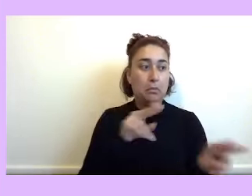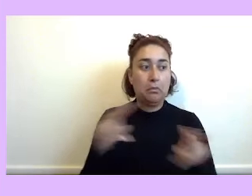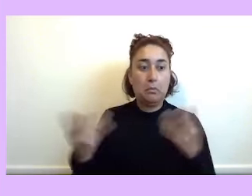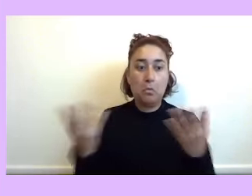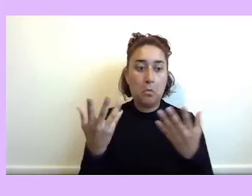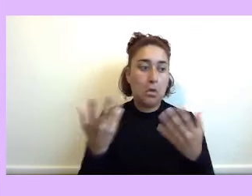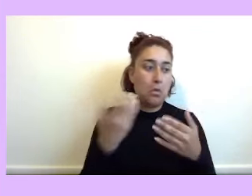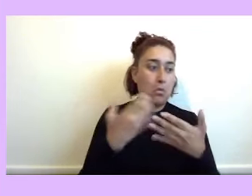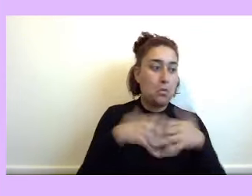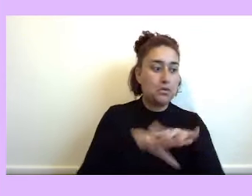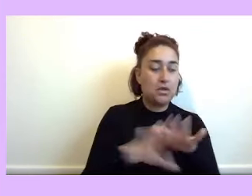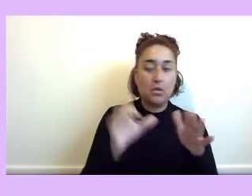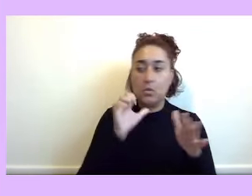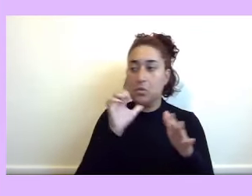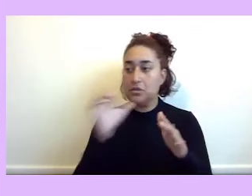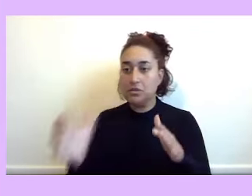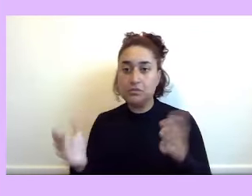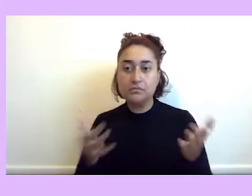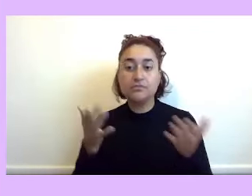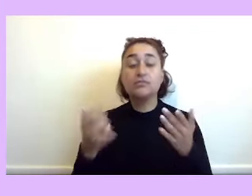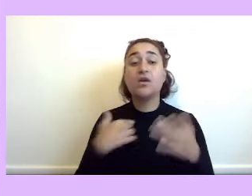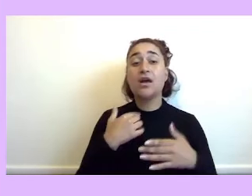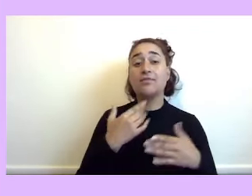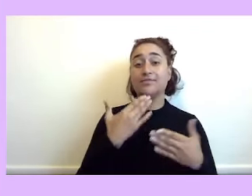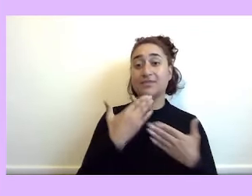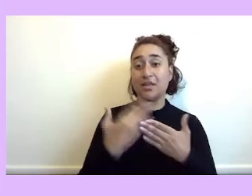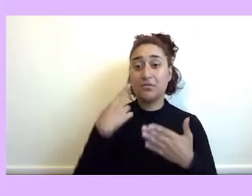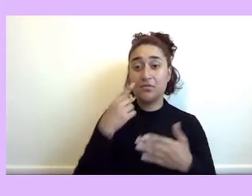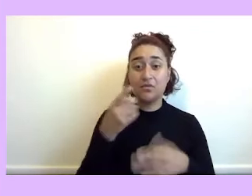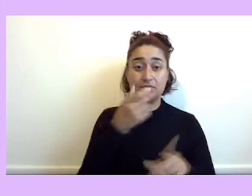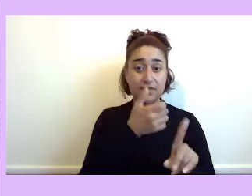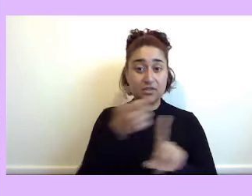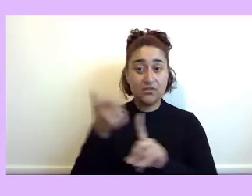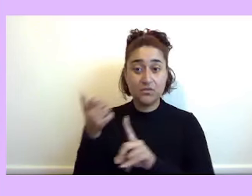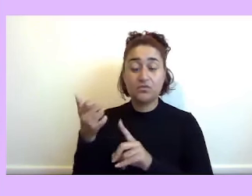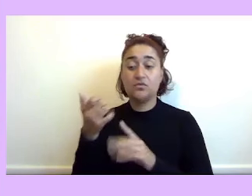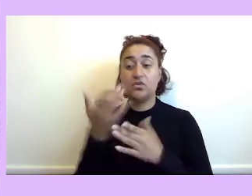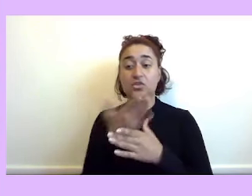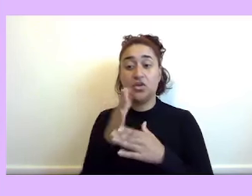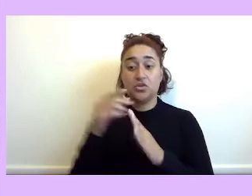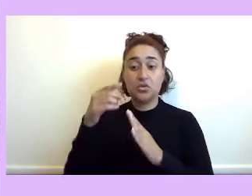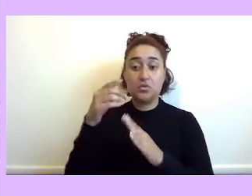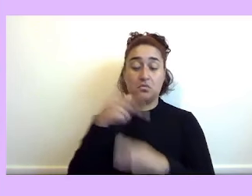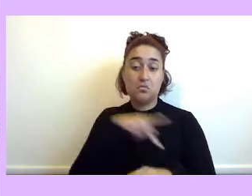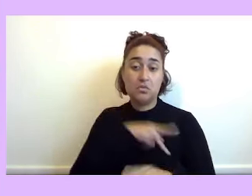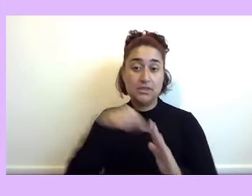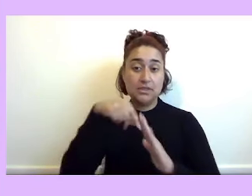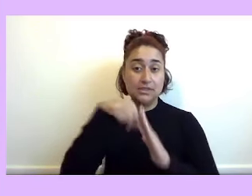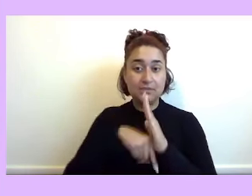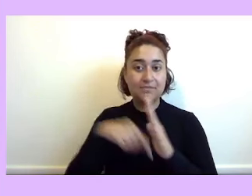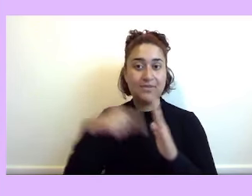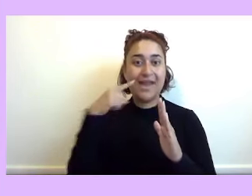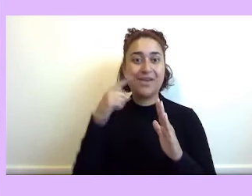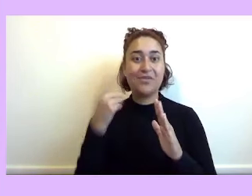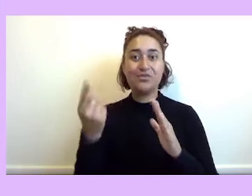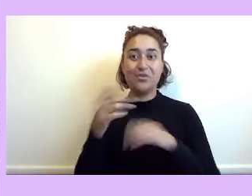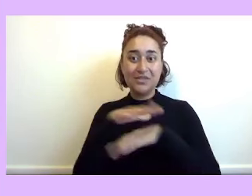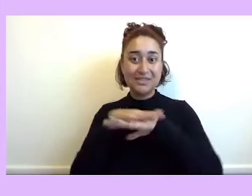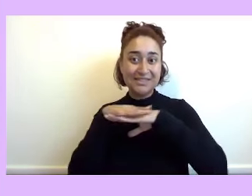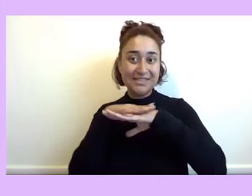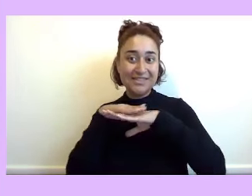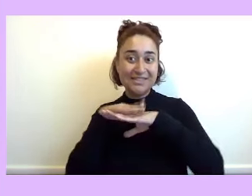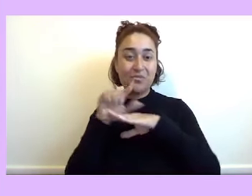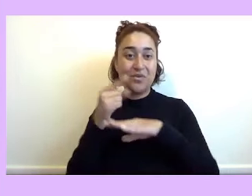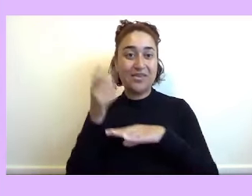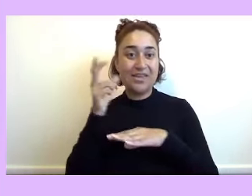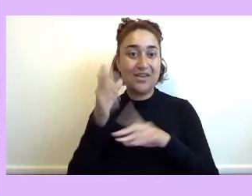really grateful to each of you for sharing so personally and deeply about the work you're doing. I know it's just surface level. We're just here for a very